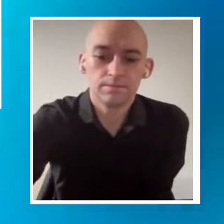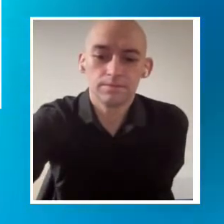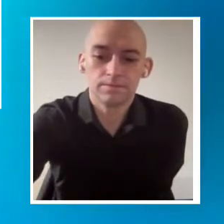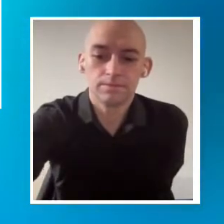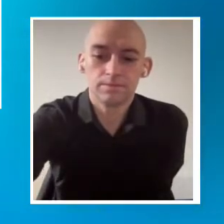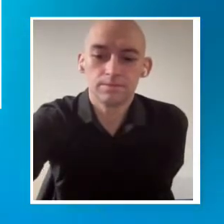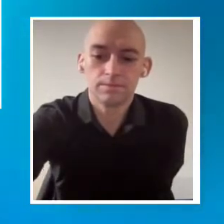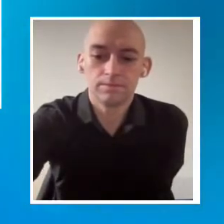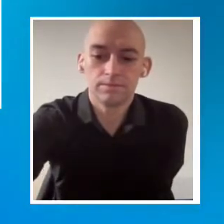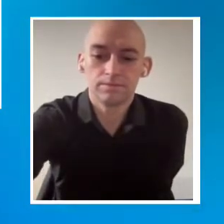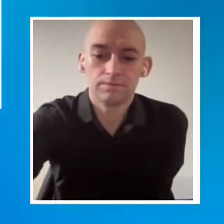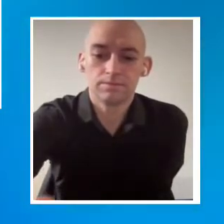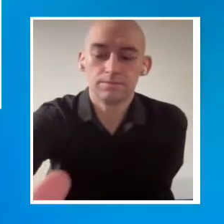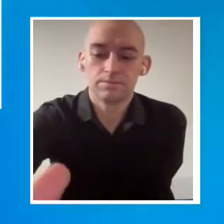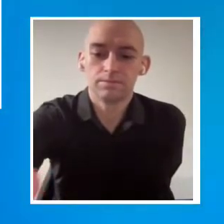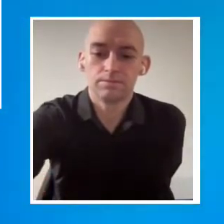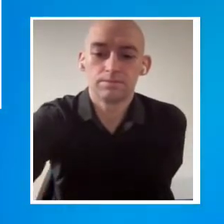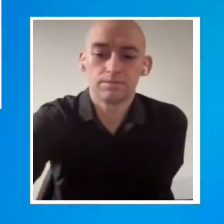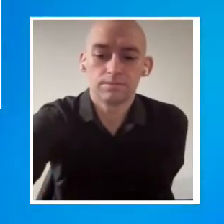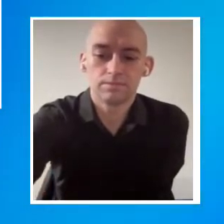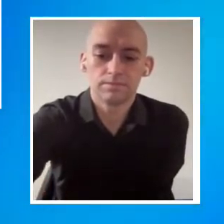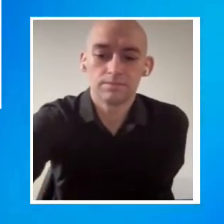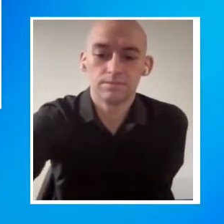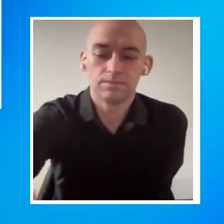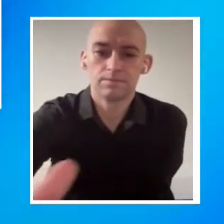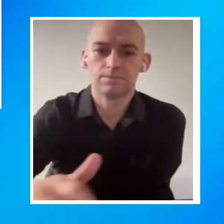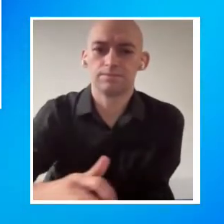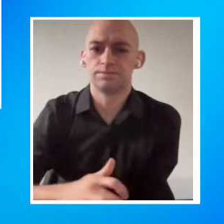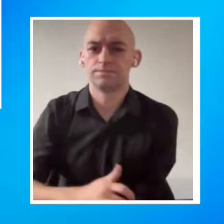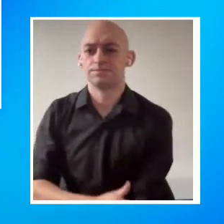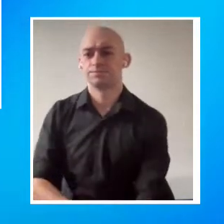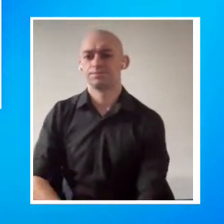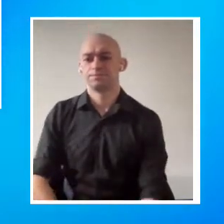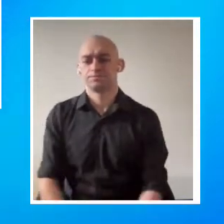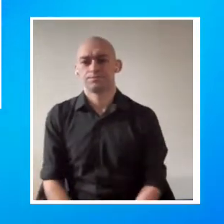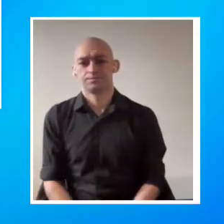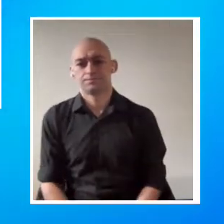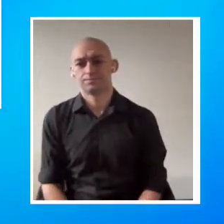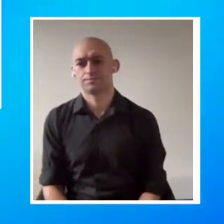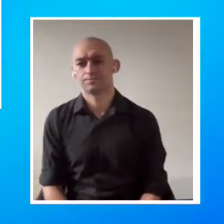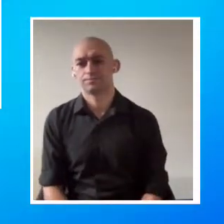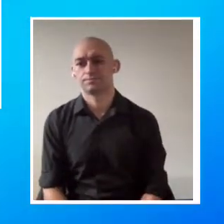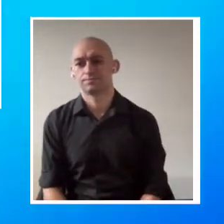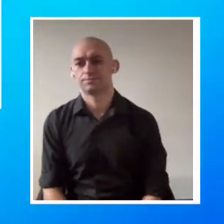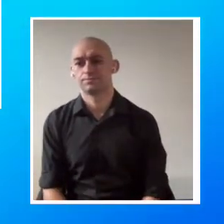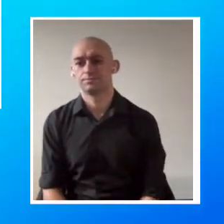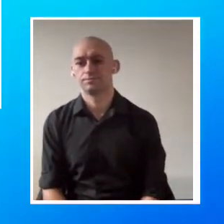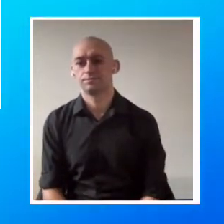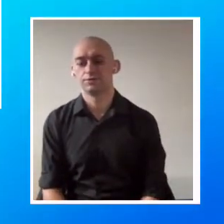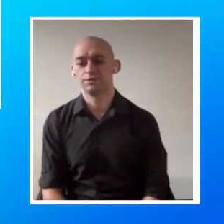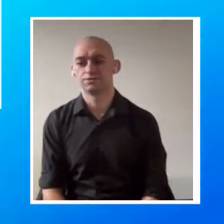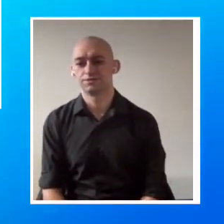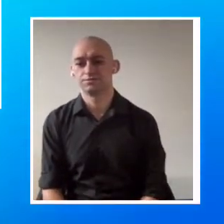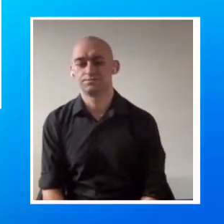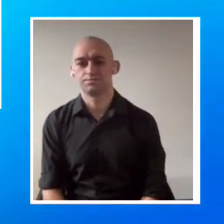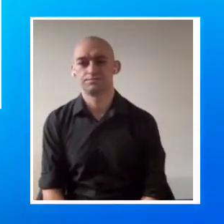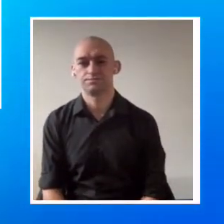I don't need a text. I don't need a text and a teleprompter. I have it with me. I don't need anything. I just need to share my